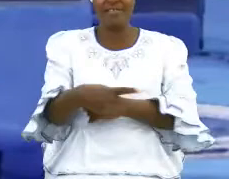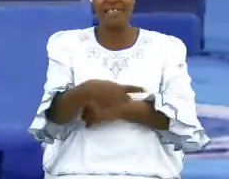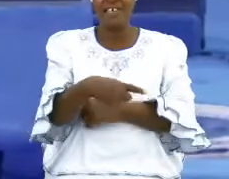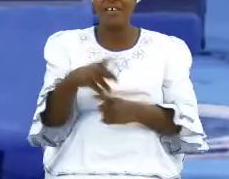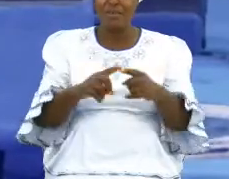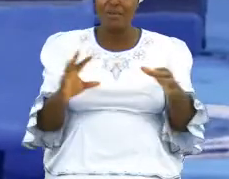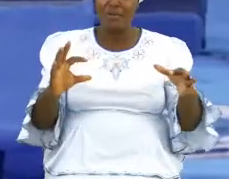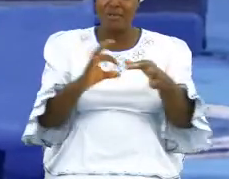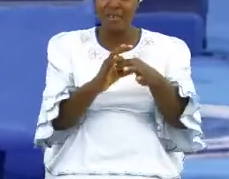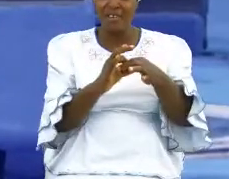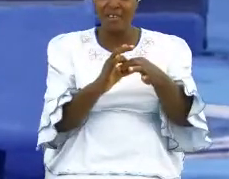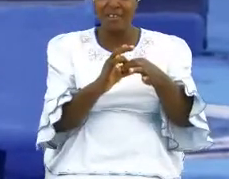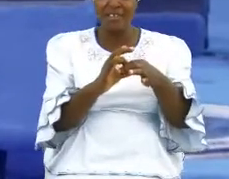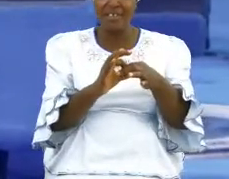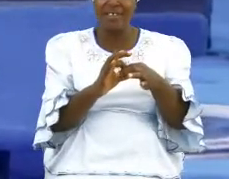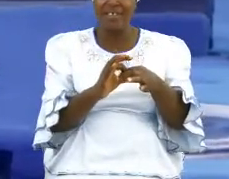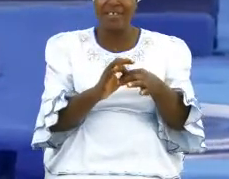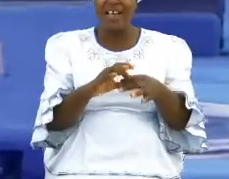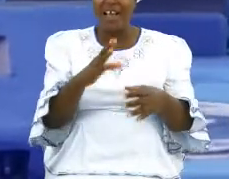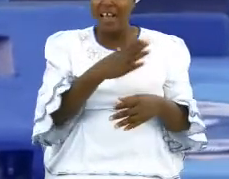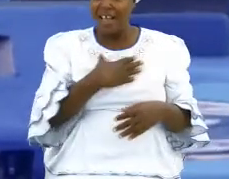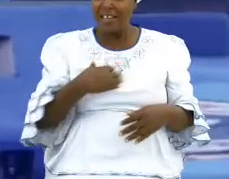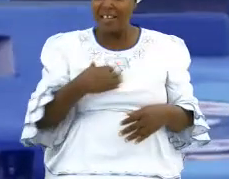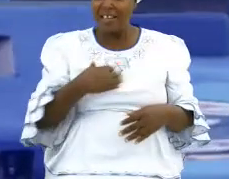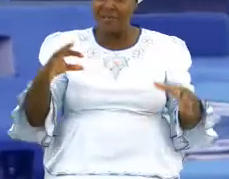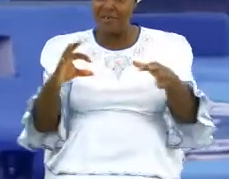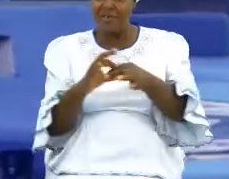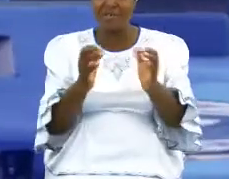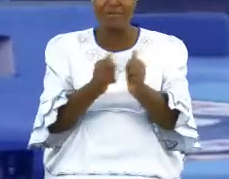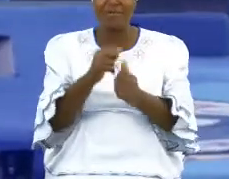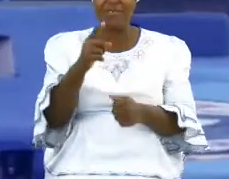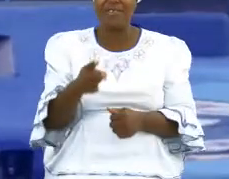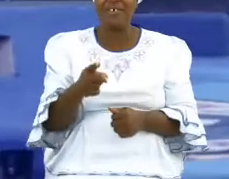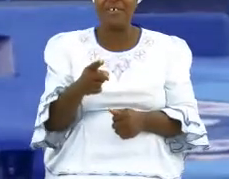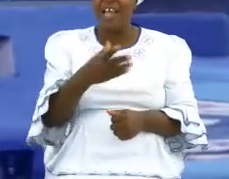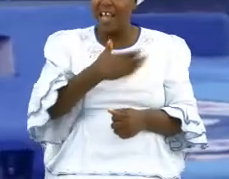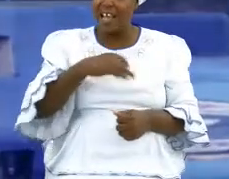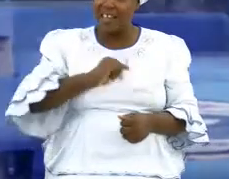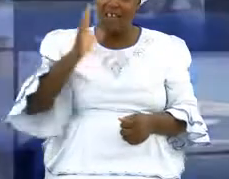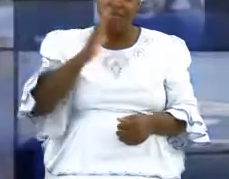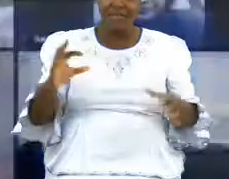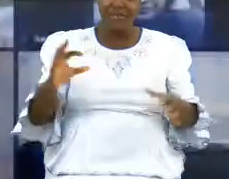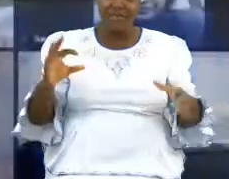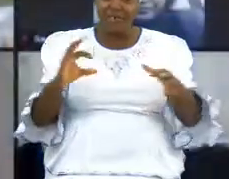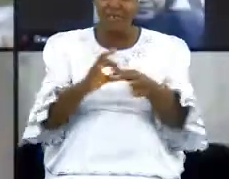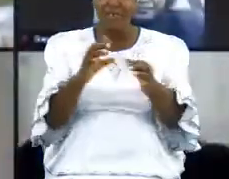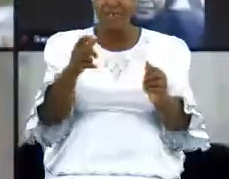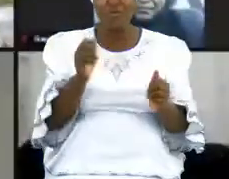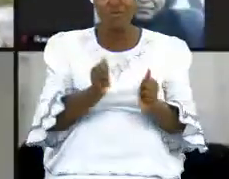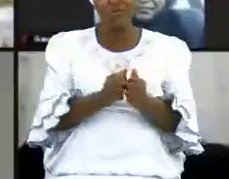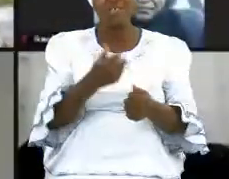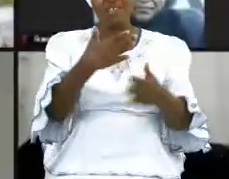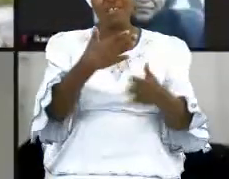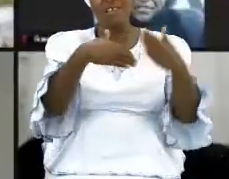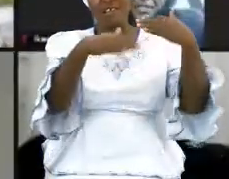connect, I'll connect with you, and I'll connect you with heaven.